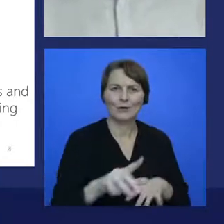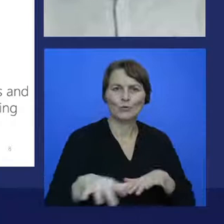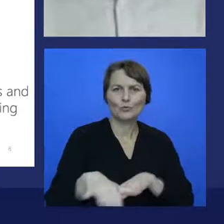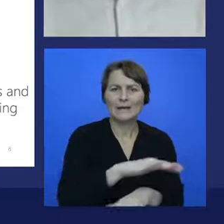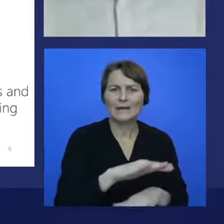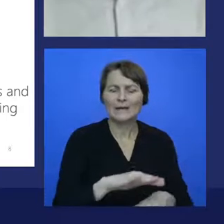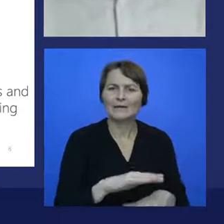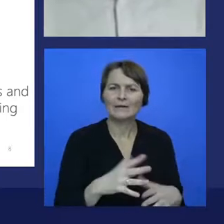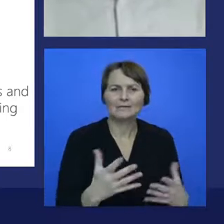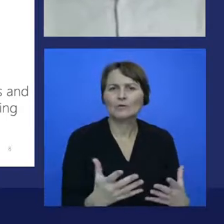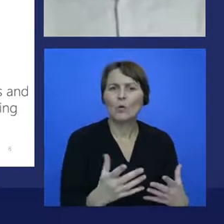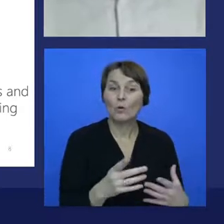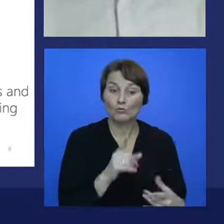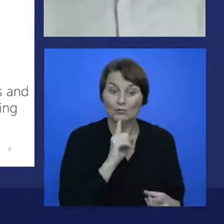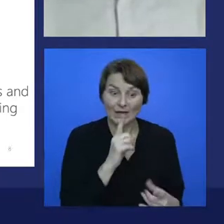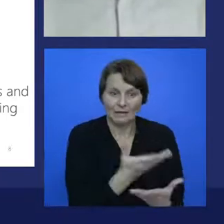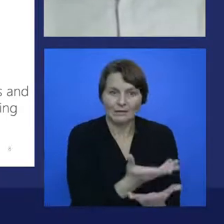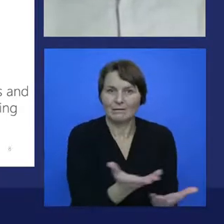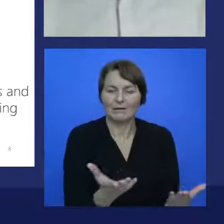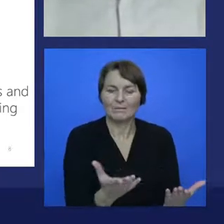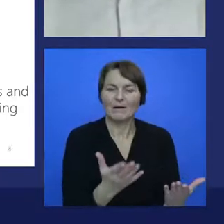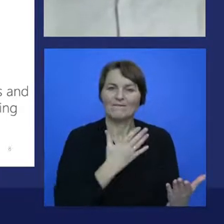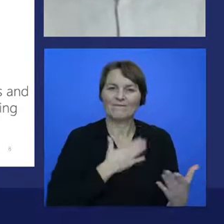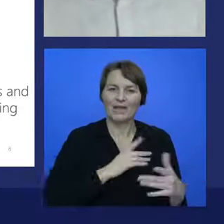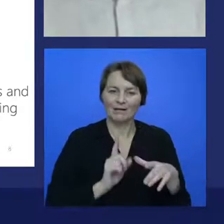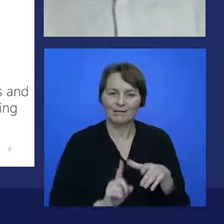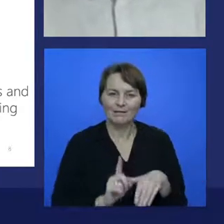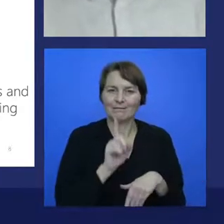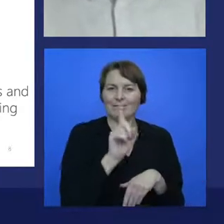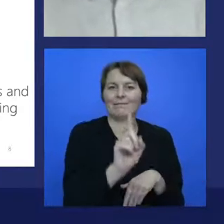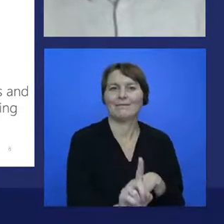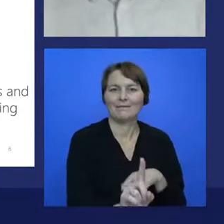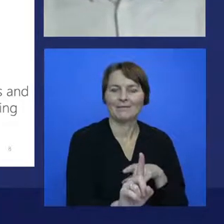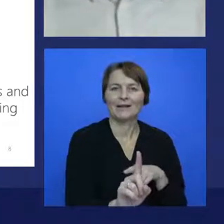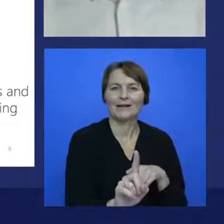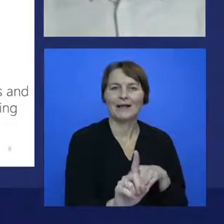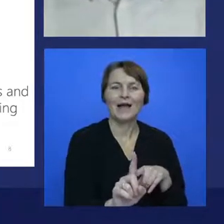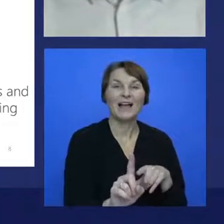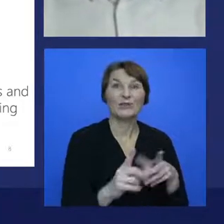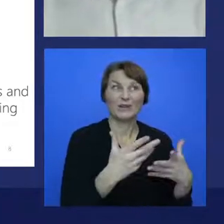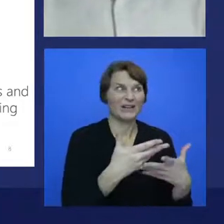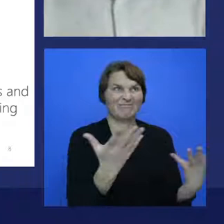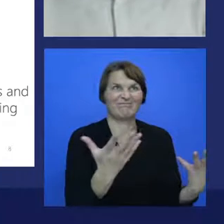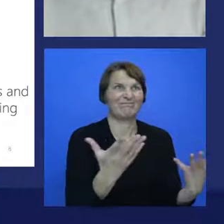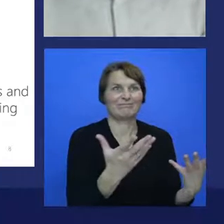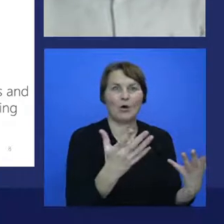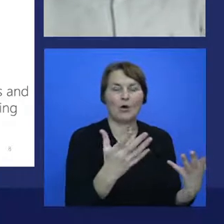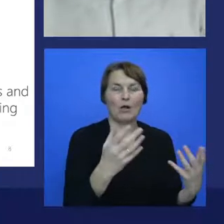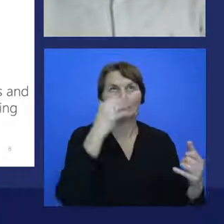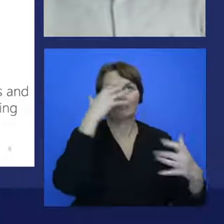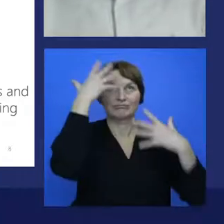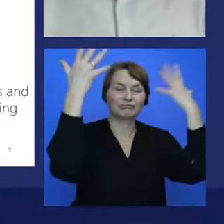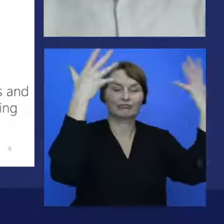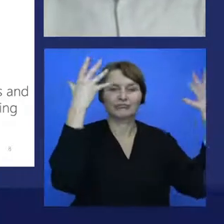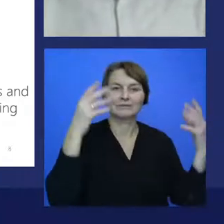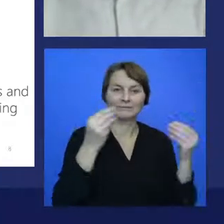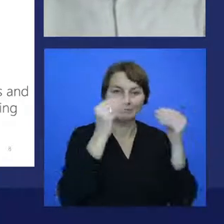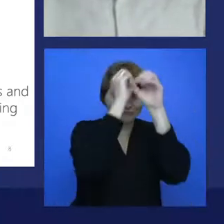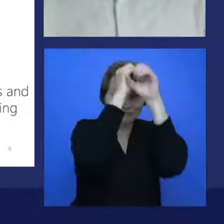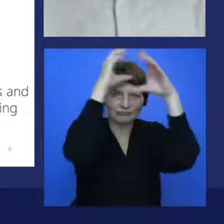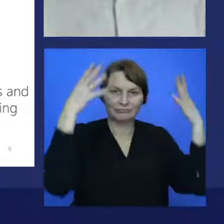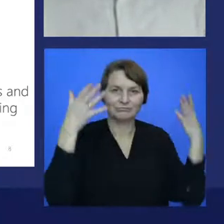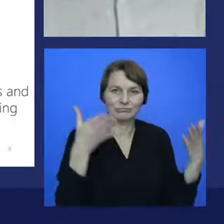anything real when we're looking, when we're in VR, we're looking at entirely generated content. And then there's MR, or mixed